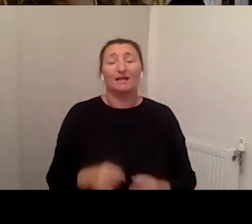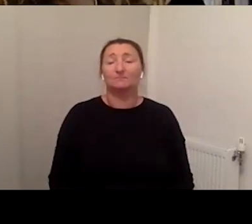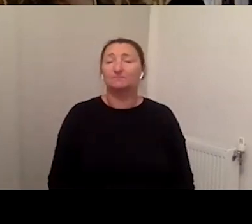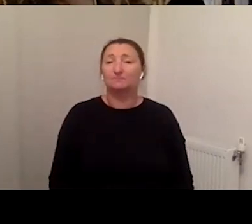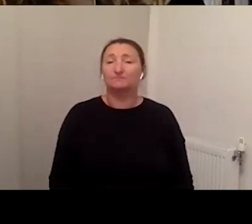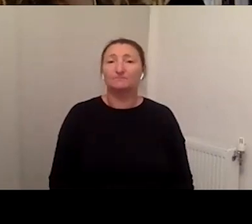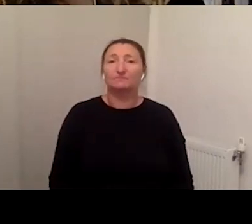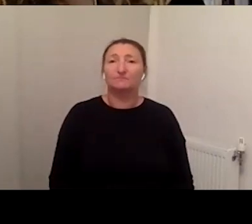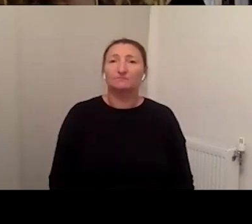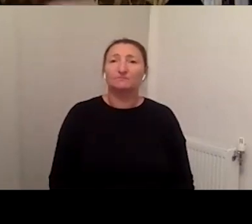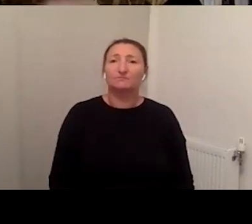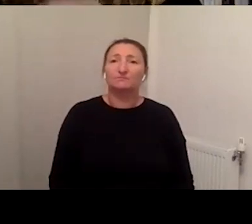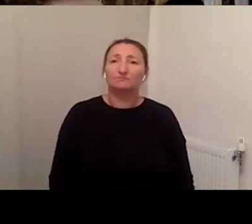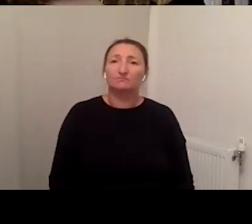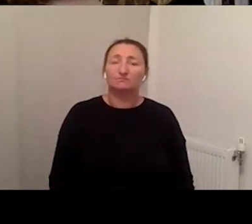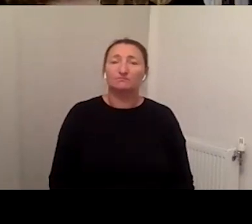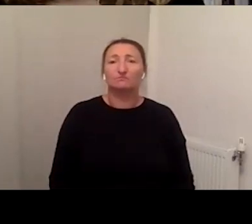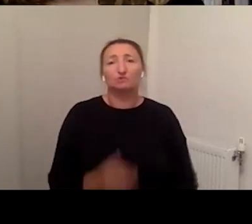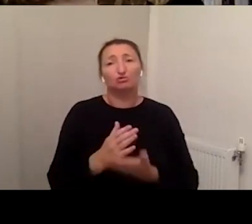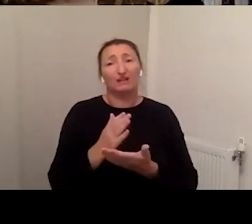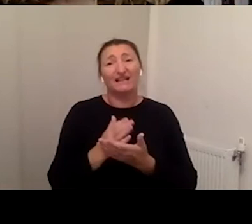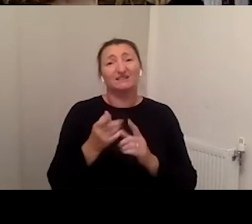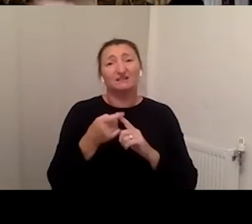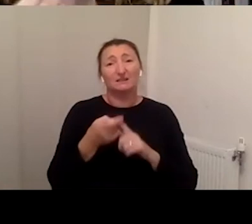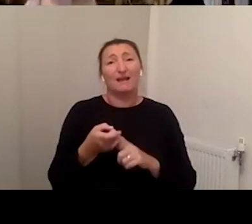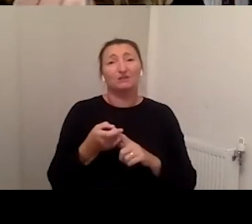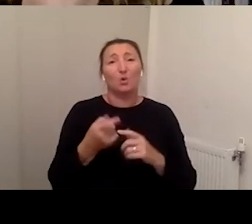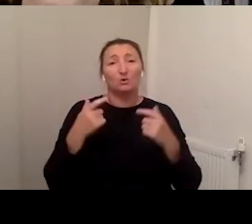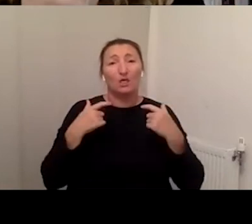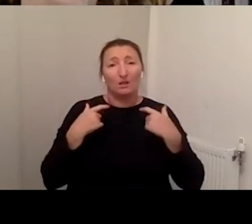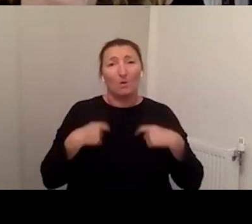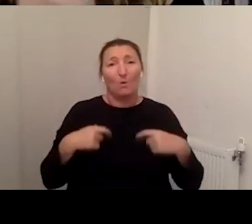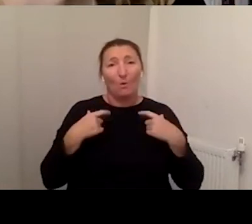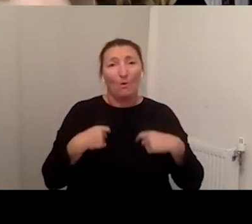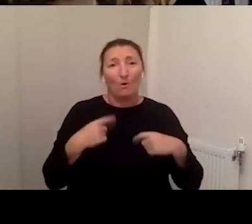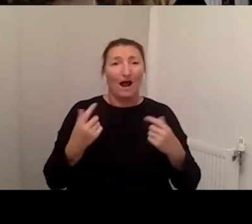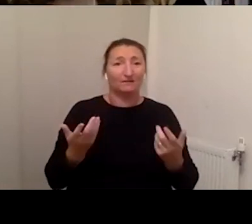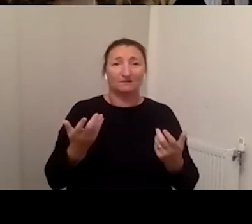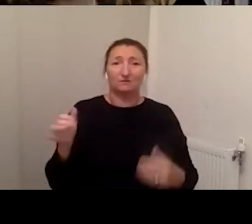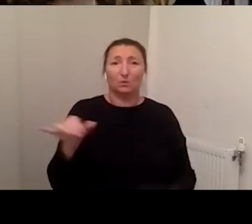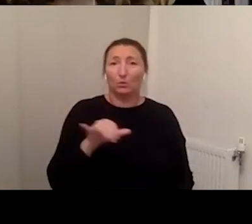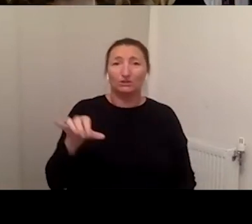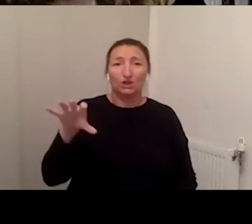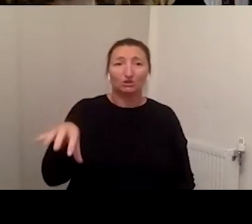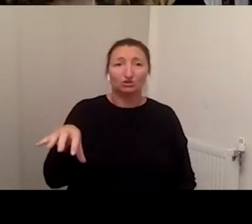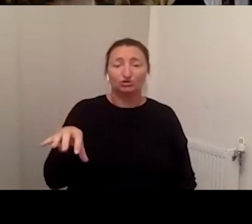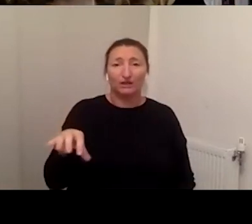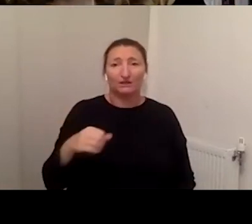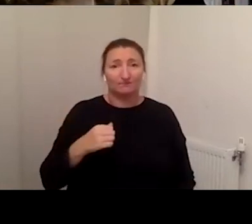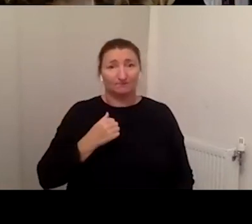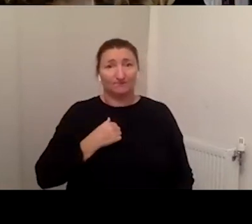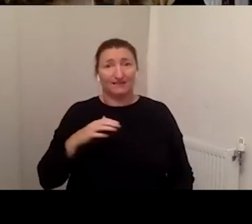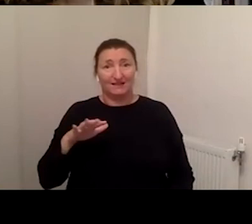depends on the legislator and the regulator. And in our case in Flanders, the